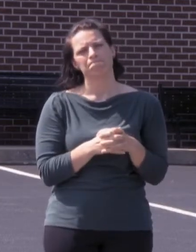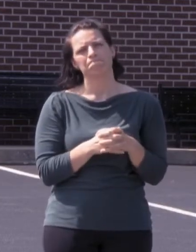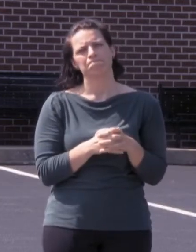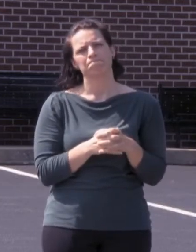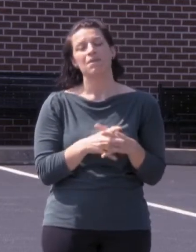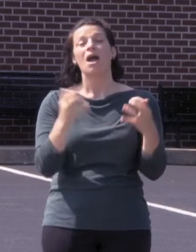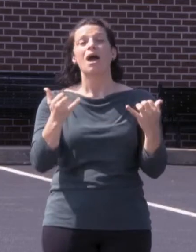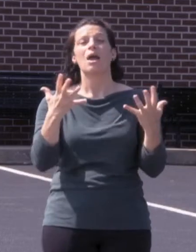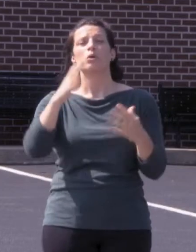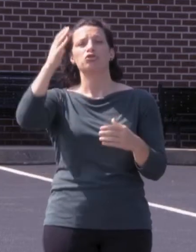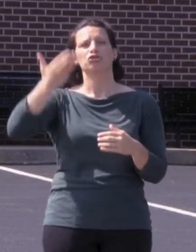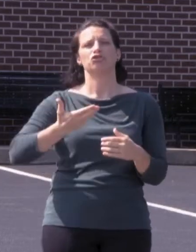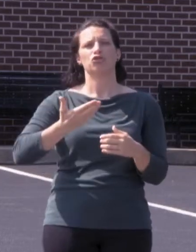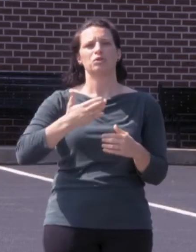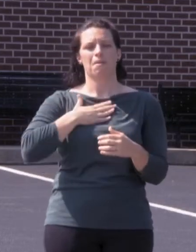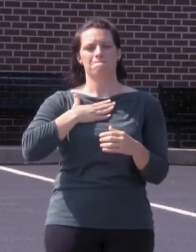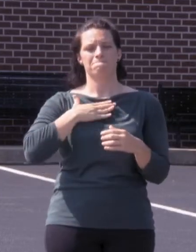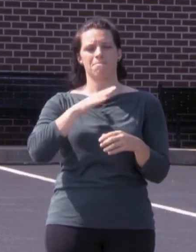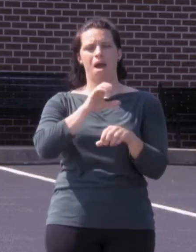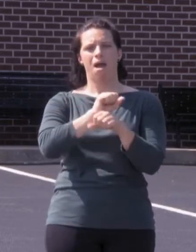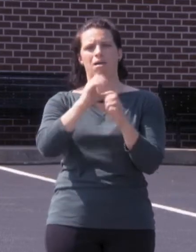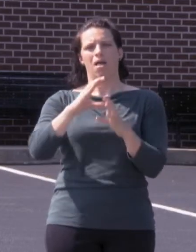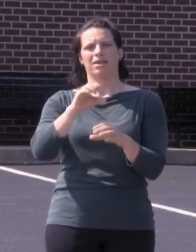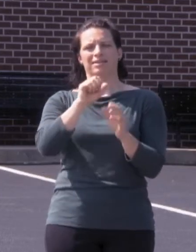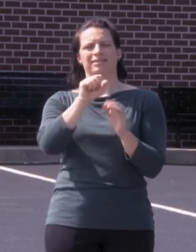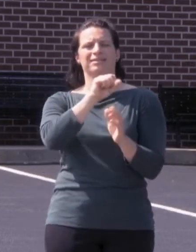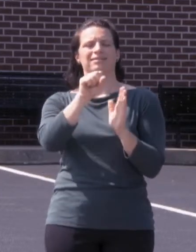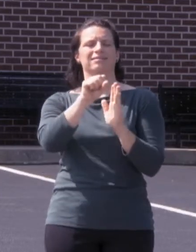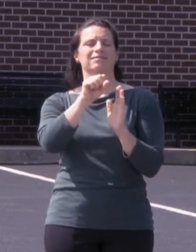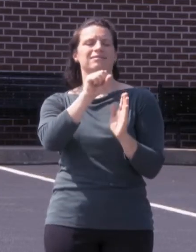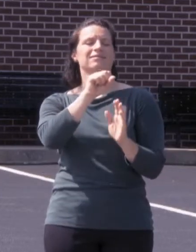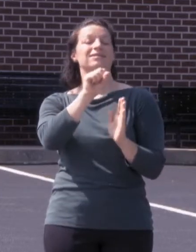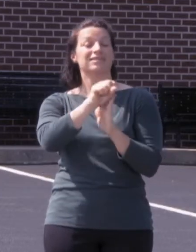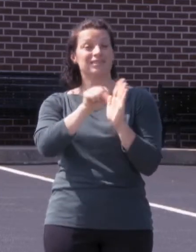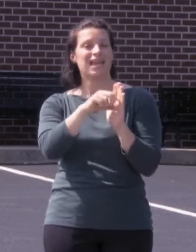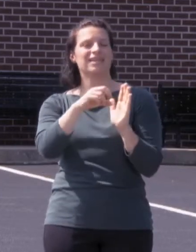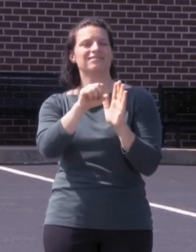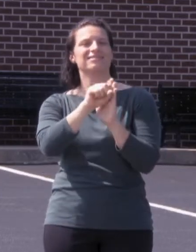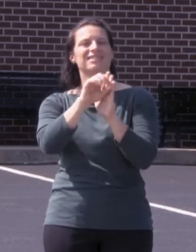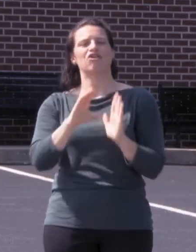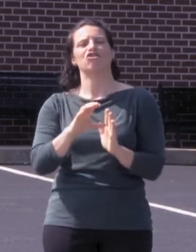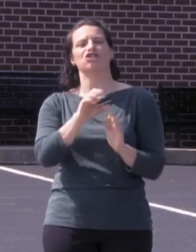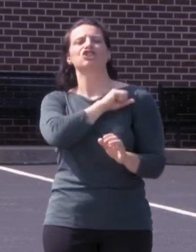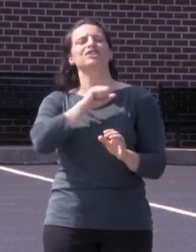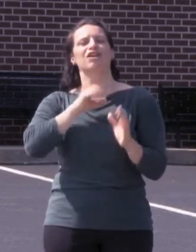I now would like to introduce my colleague in the State Senate, Senator Sharif Street.